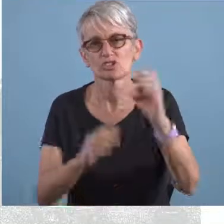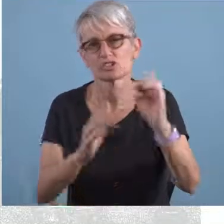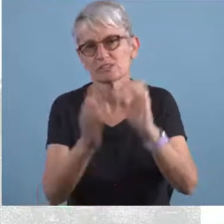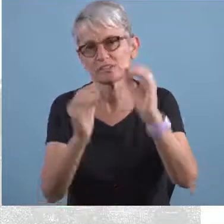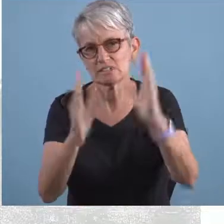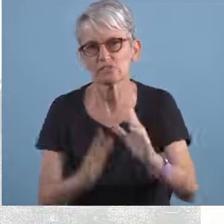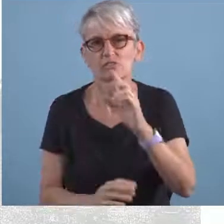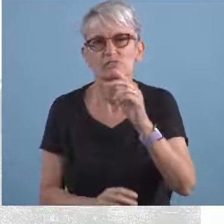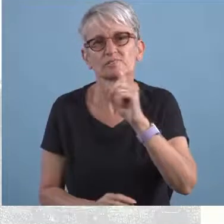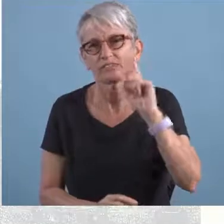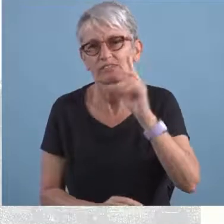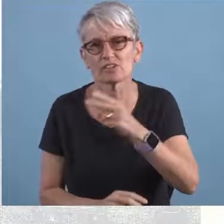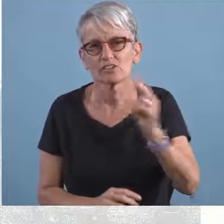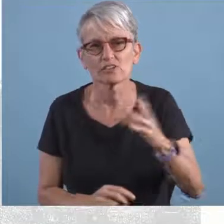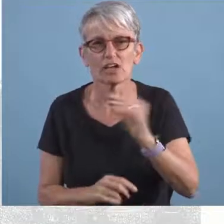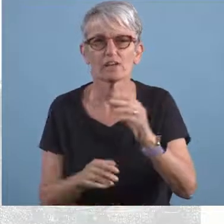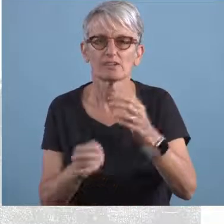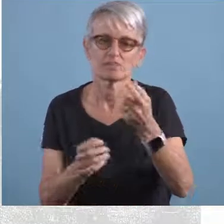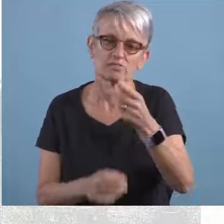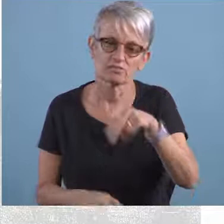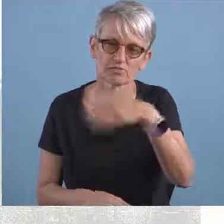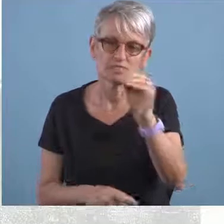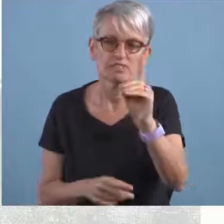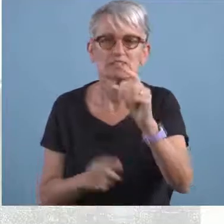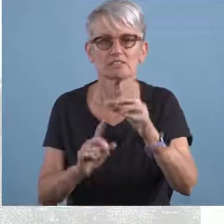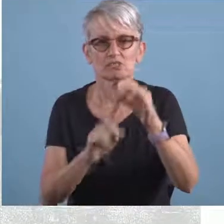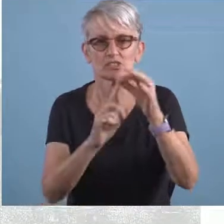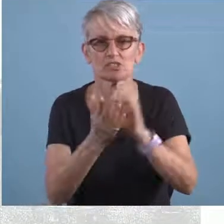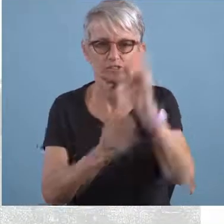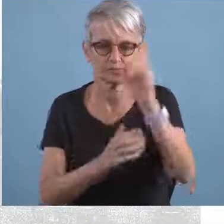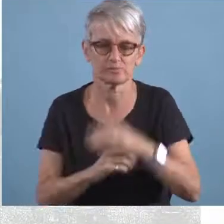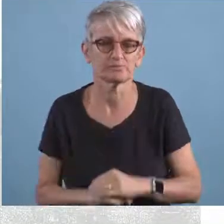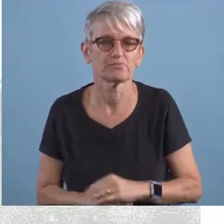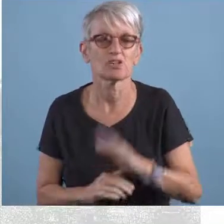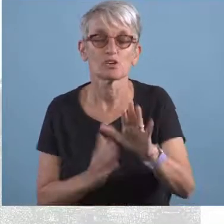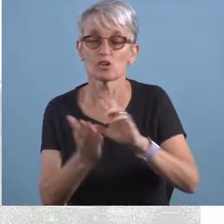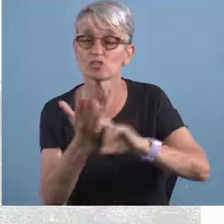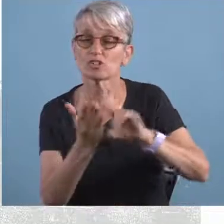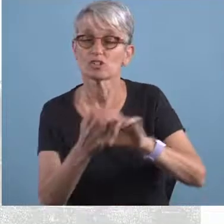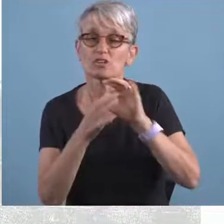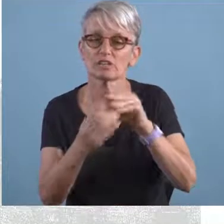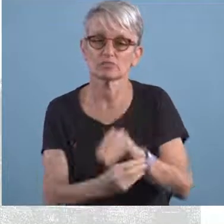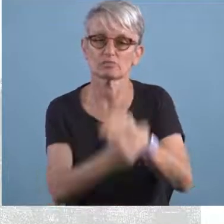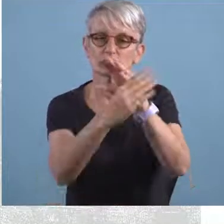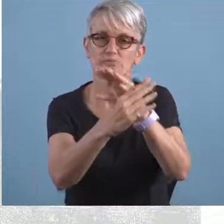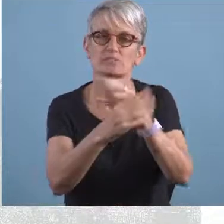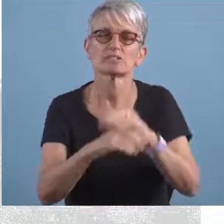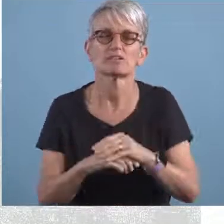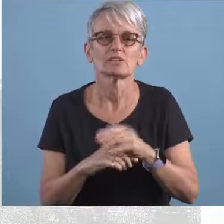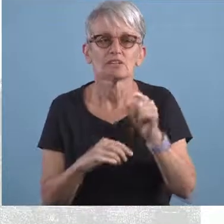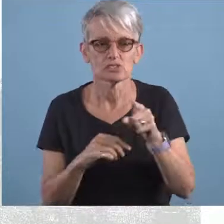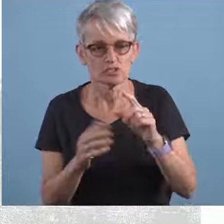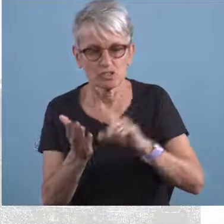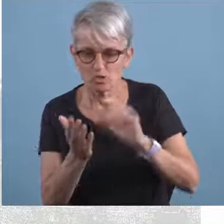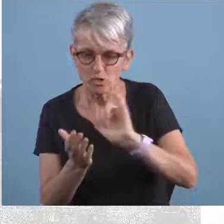the doctorate degree in special education. Her research has focused on telepractice, and she's a